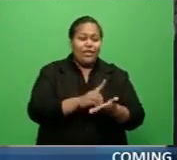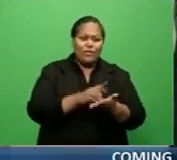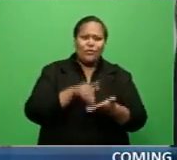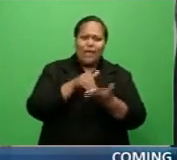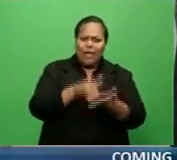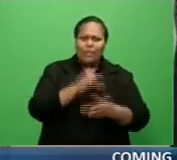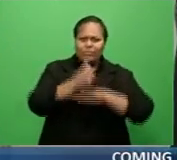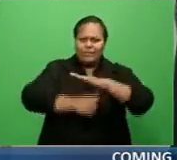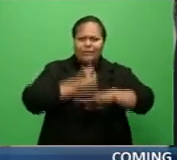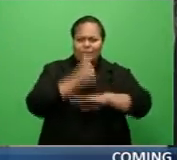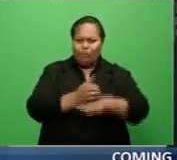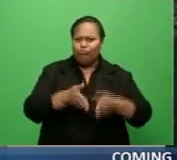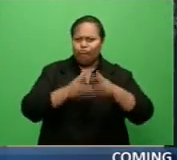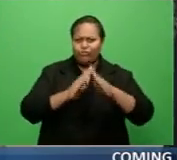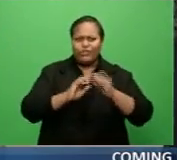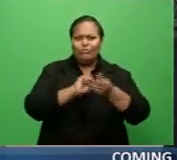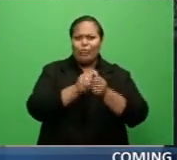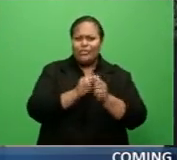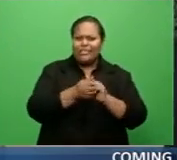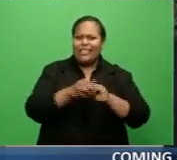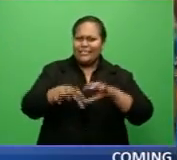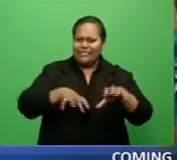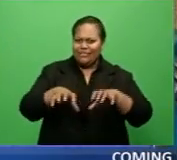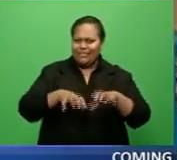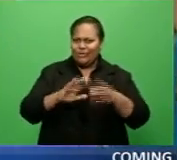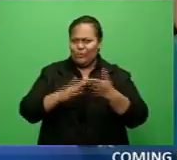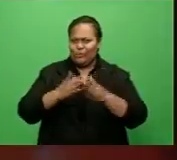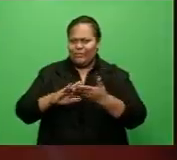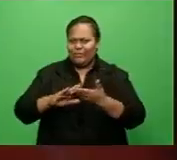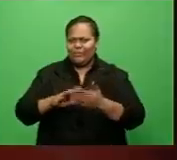community sporting activities. Details after the break.